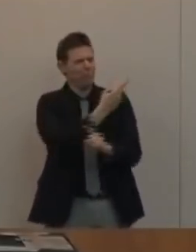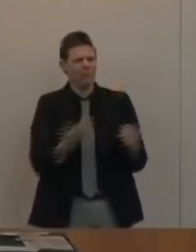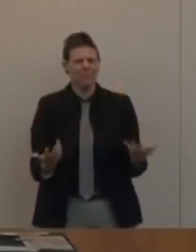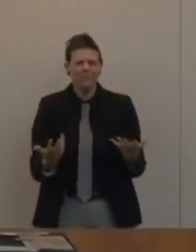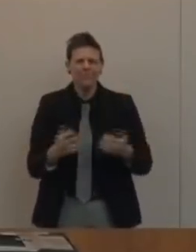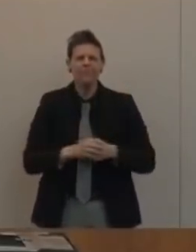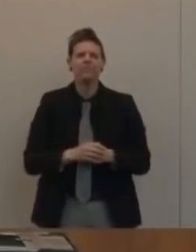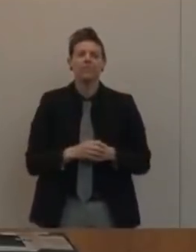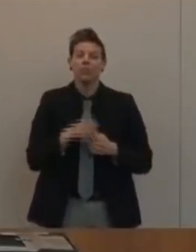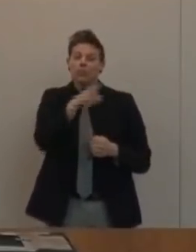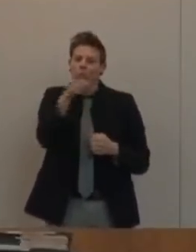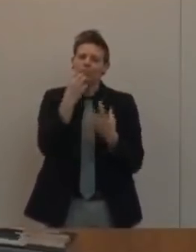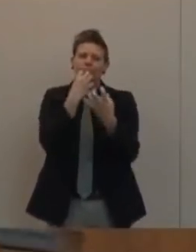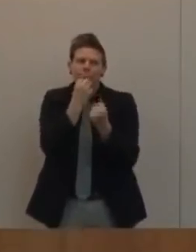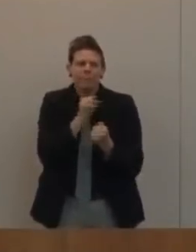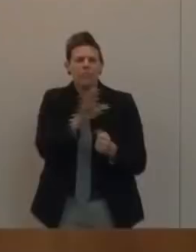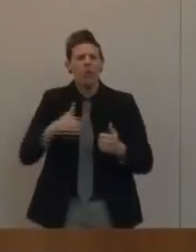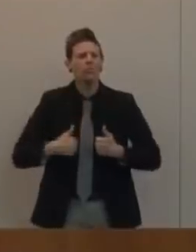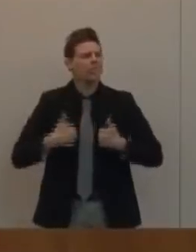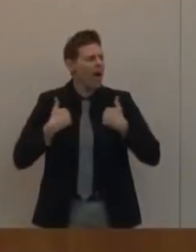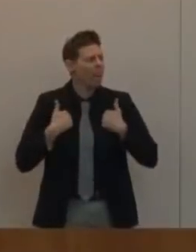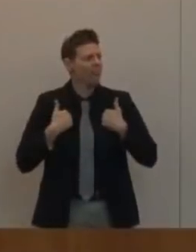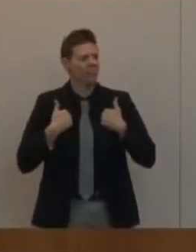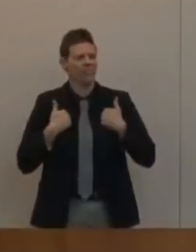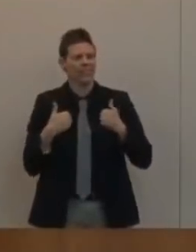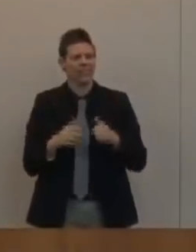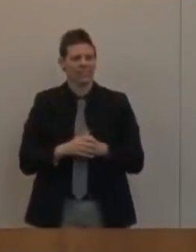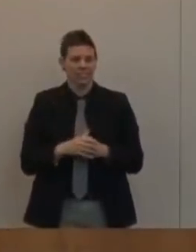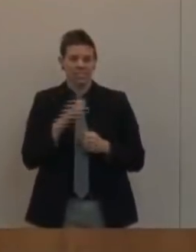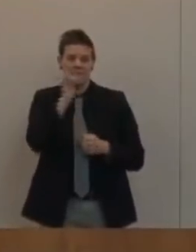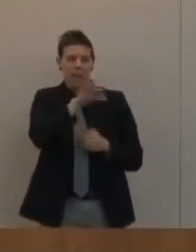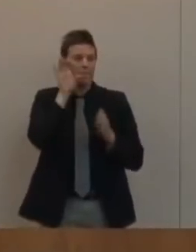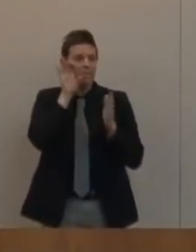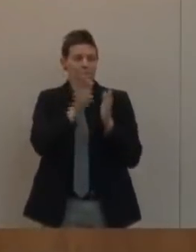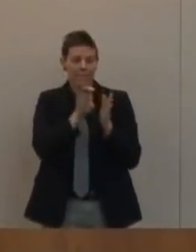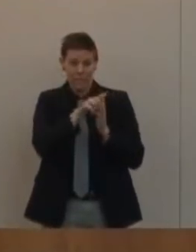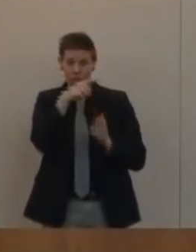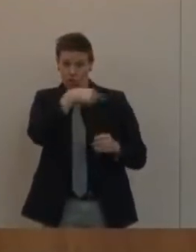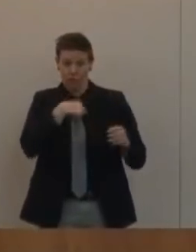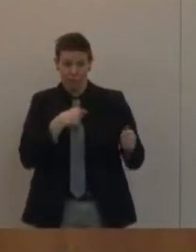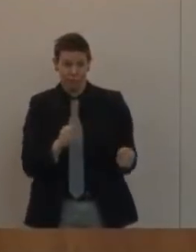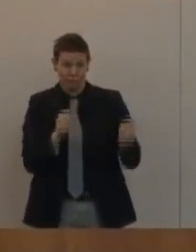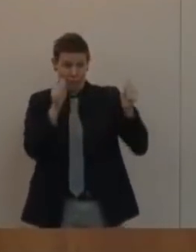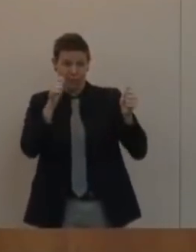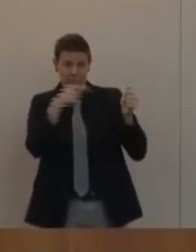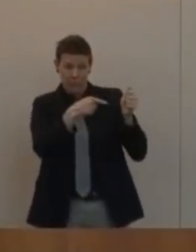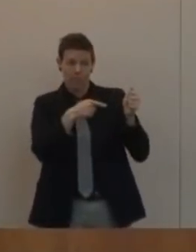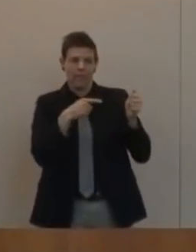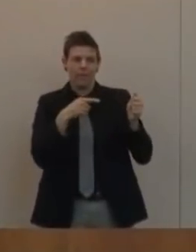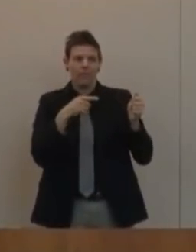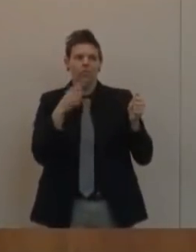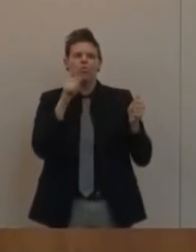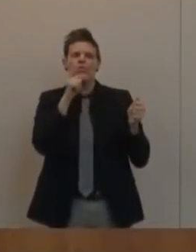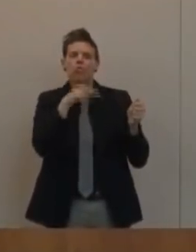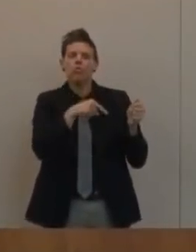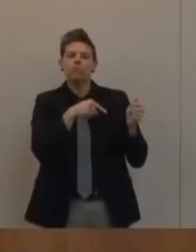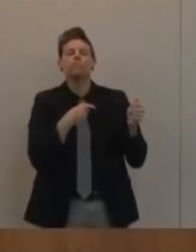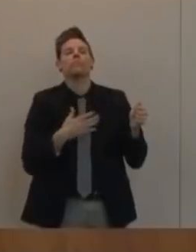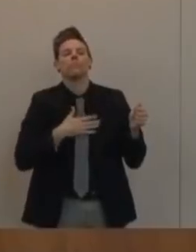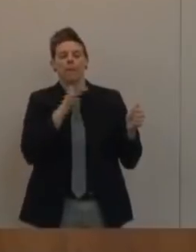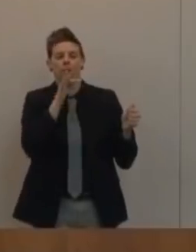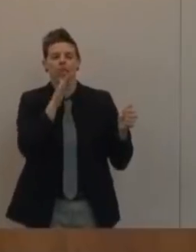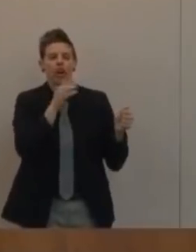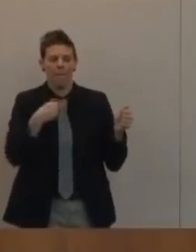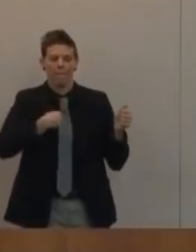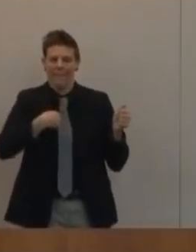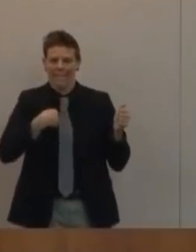put at risk is this life. Now, this is a picture of my mother and I talked a